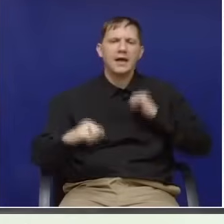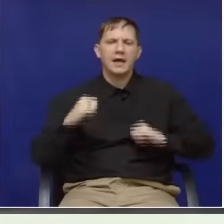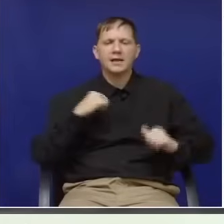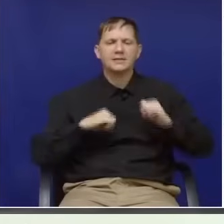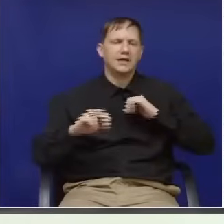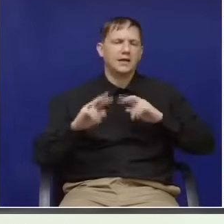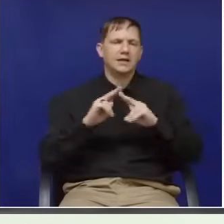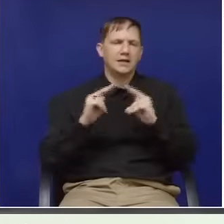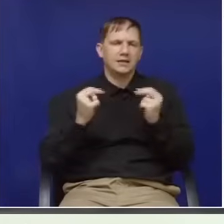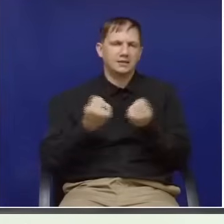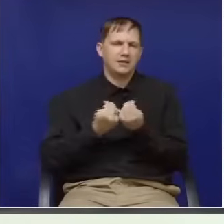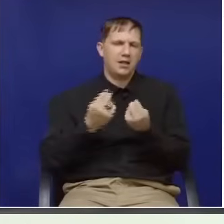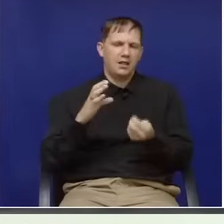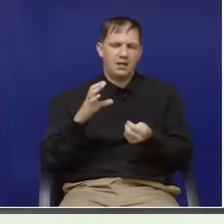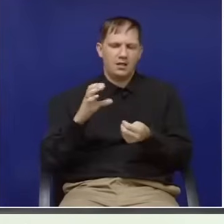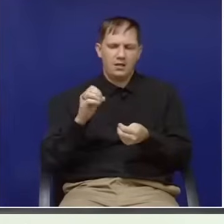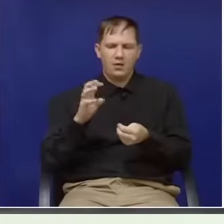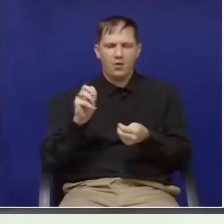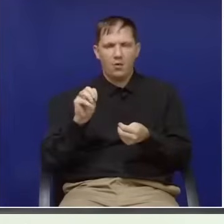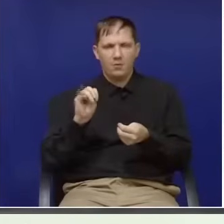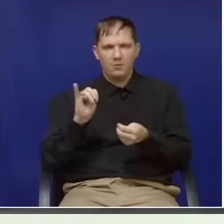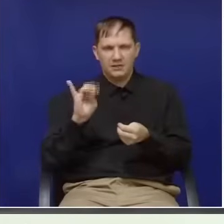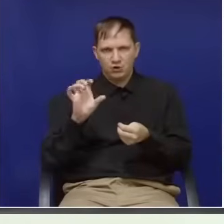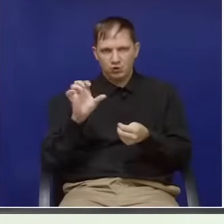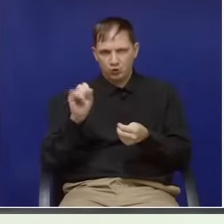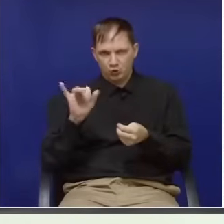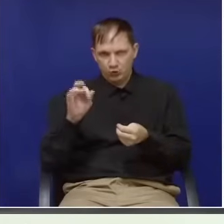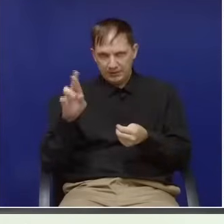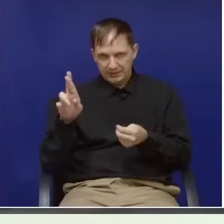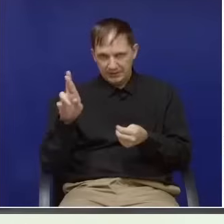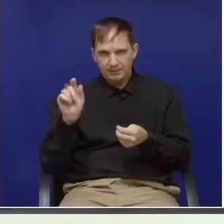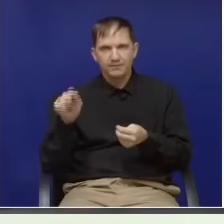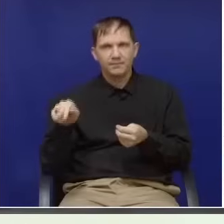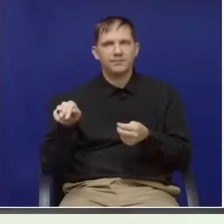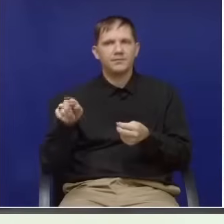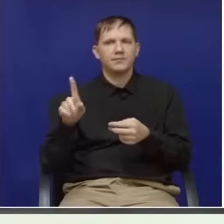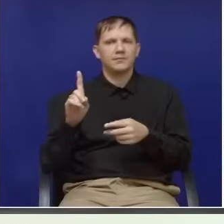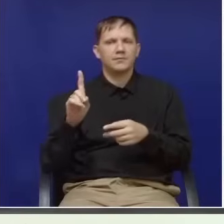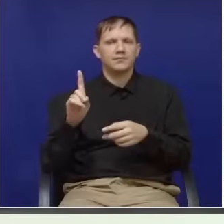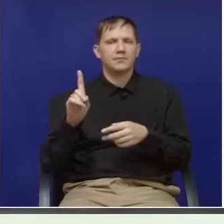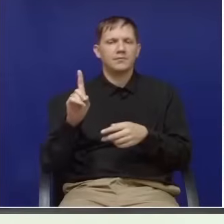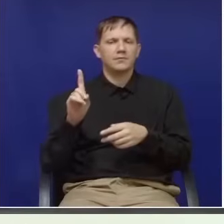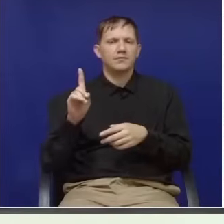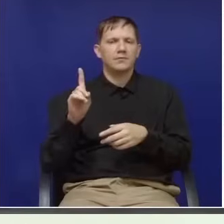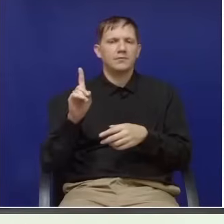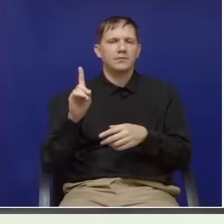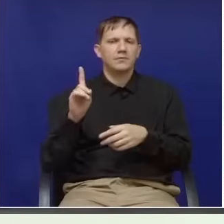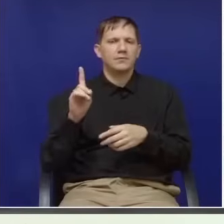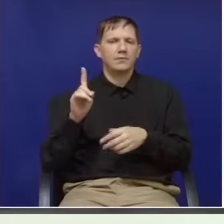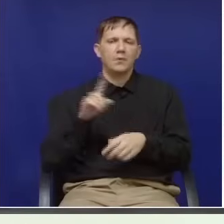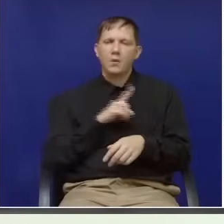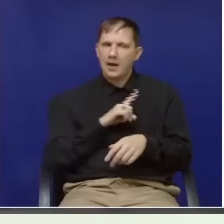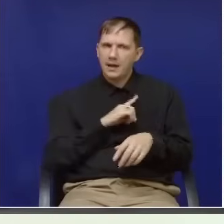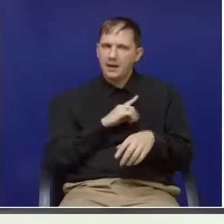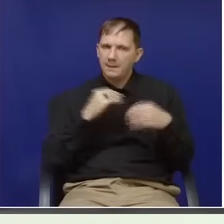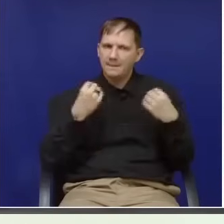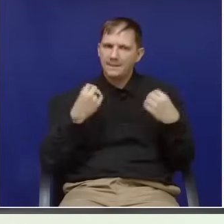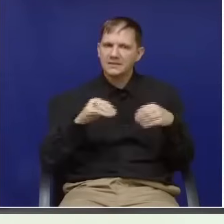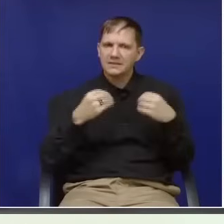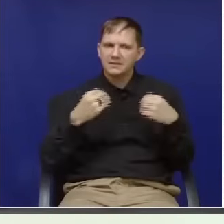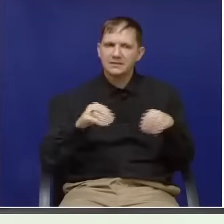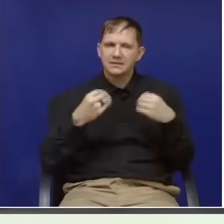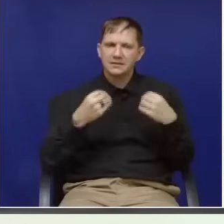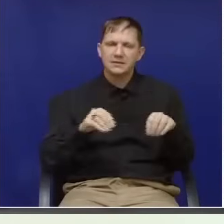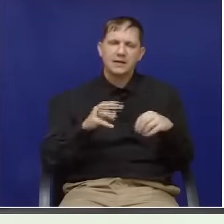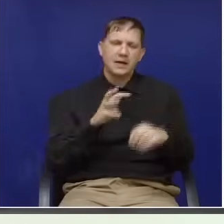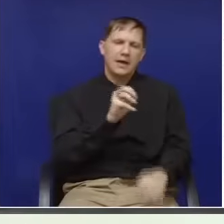Commissioner have put forth as a consequence of the processes that we are going through in the Madanga and the